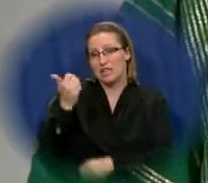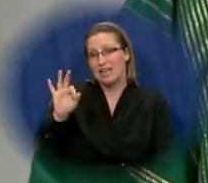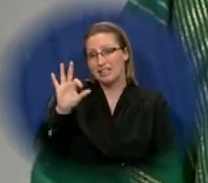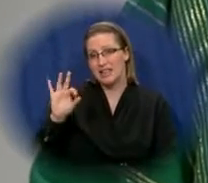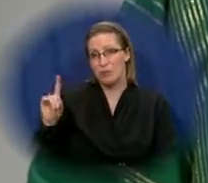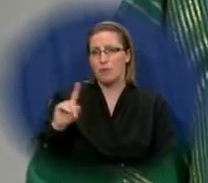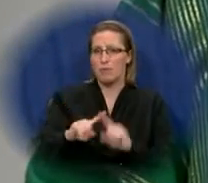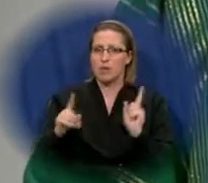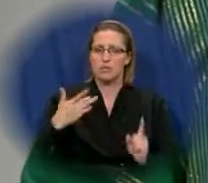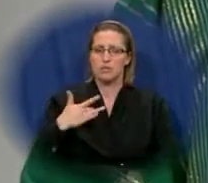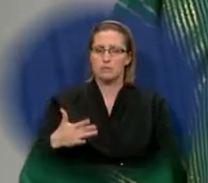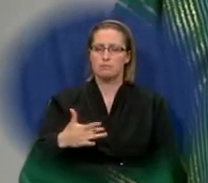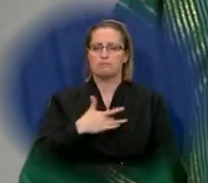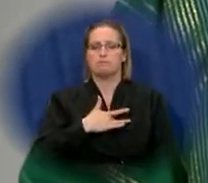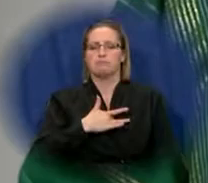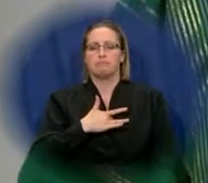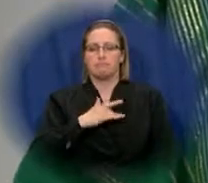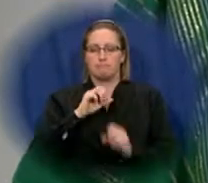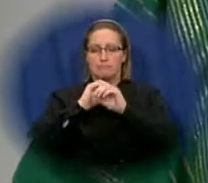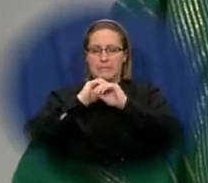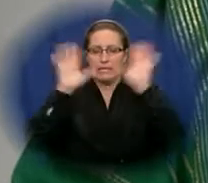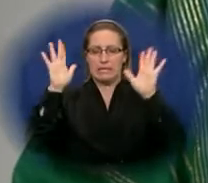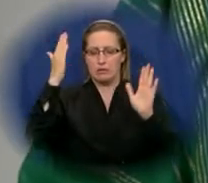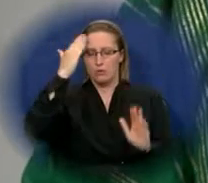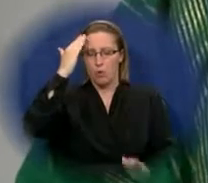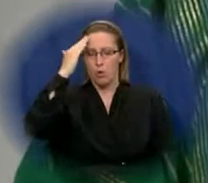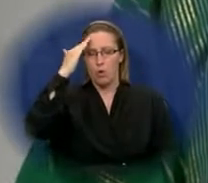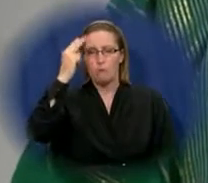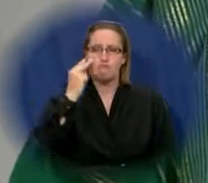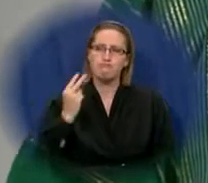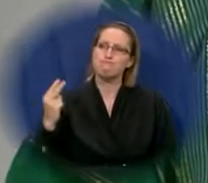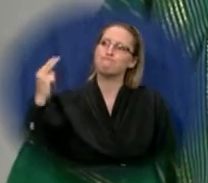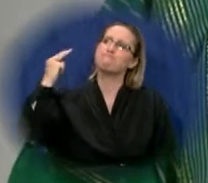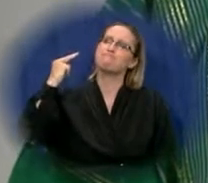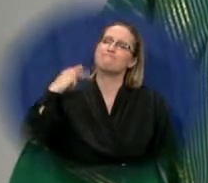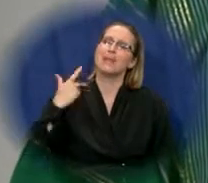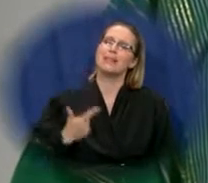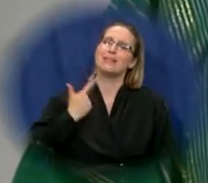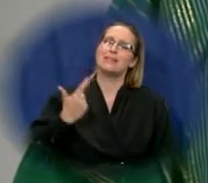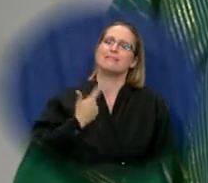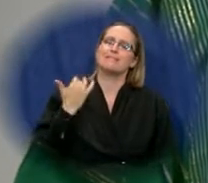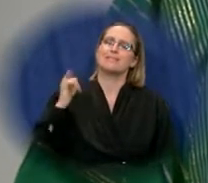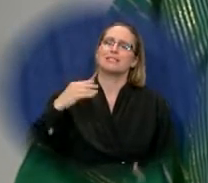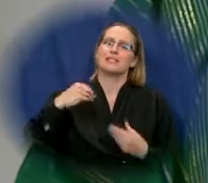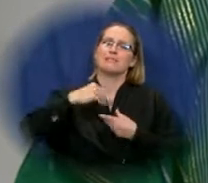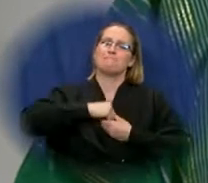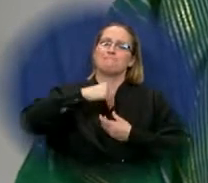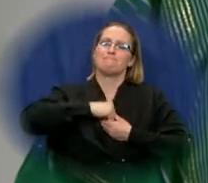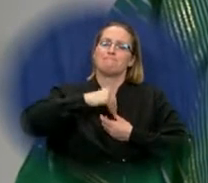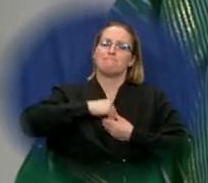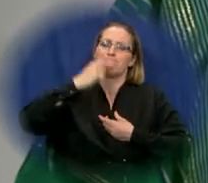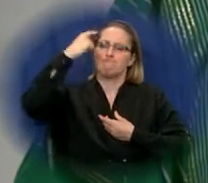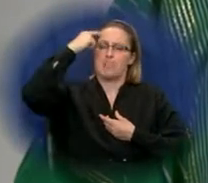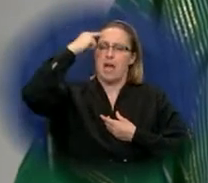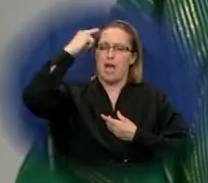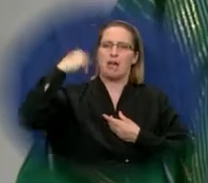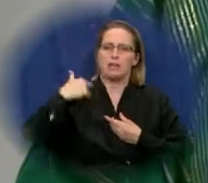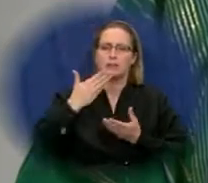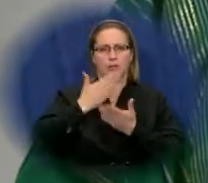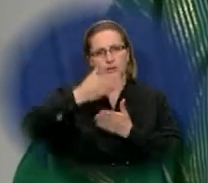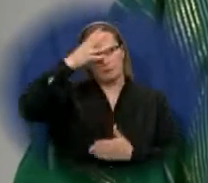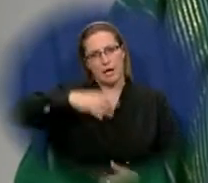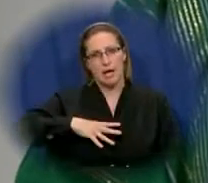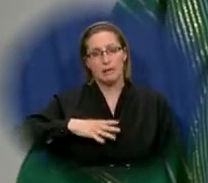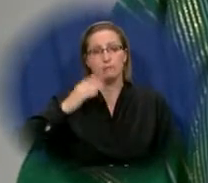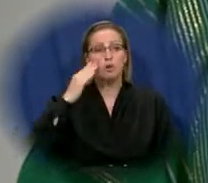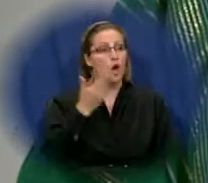is still very vivid and memories certainly alive and well of a good man. And so for